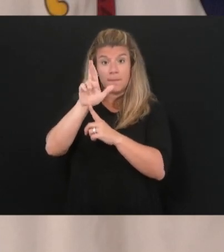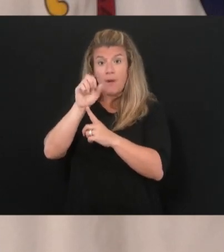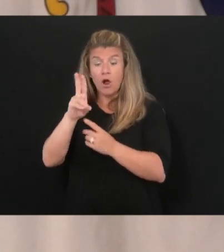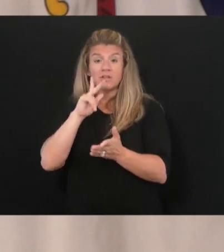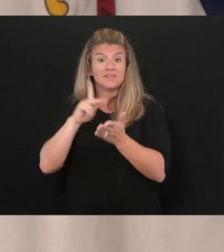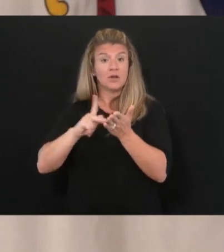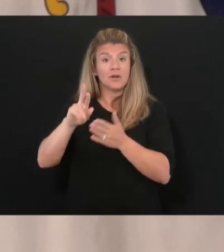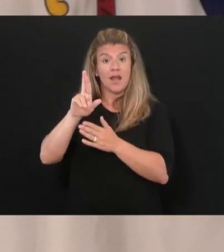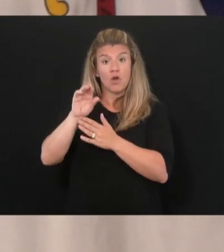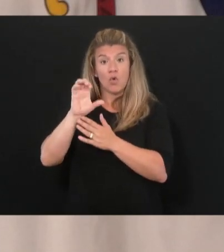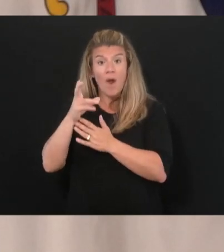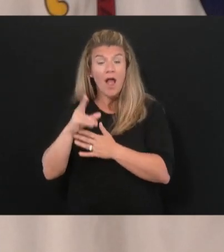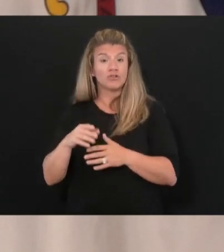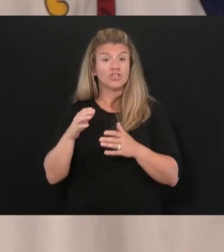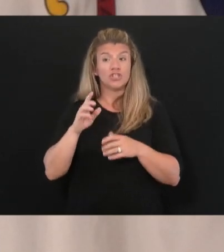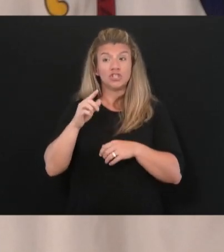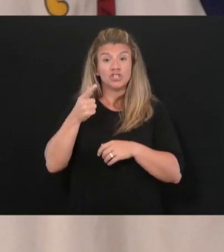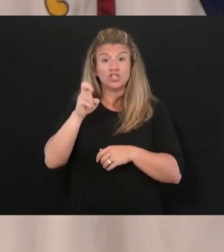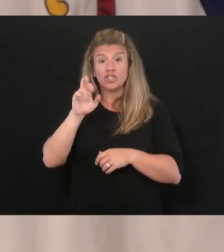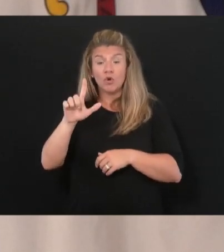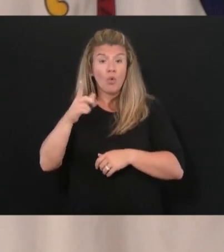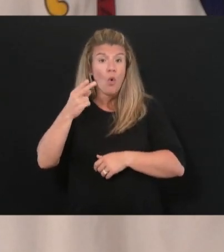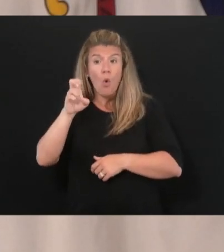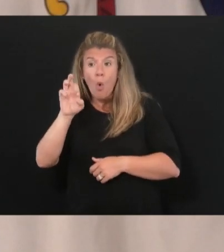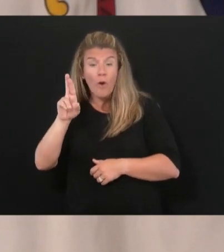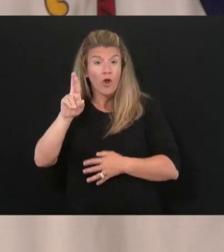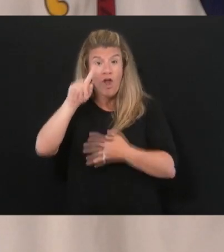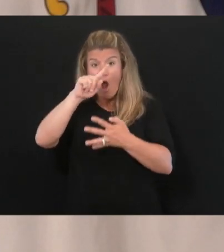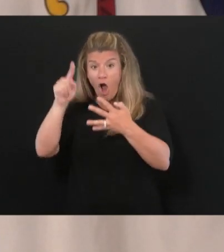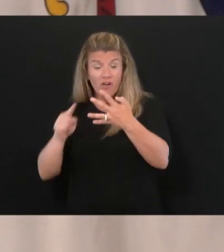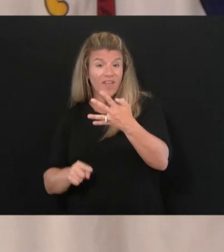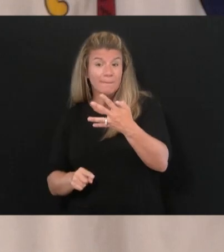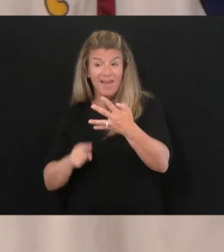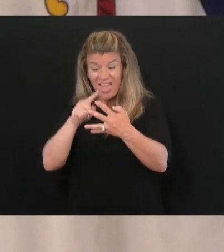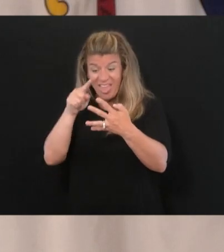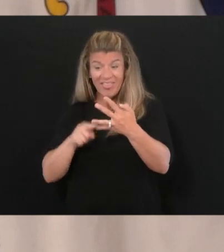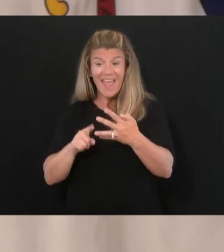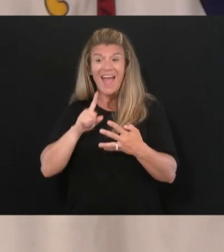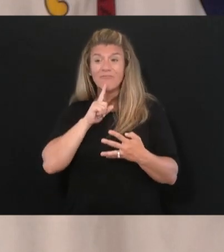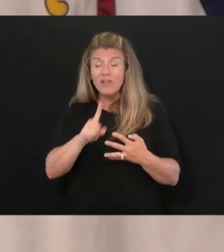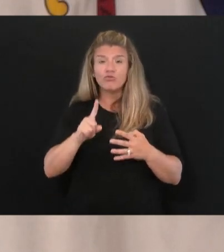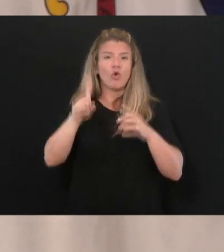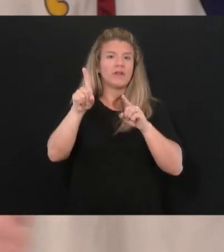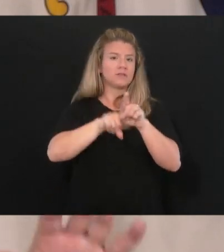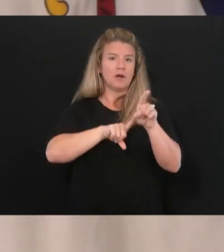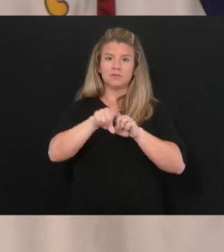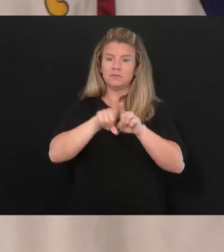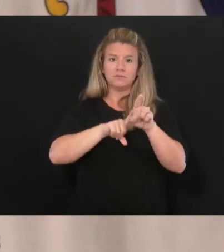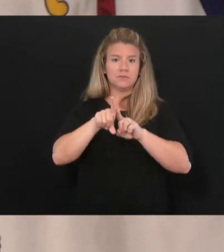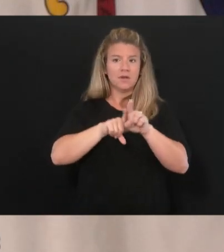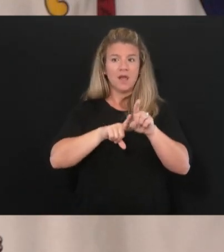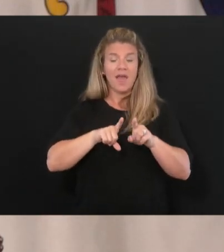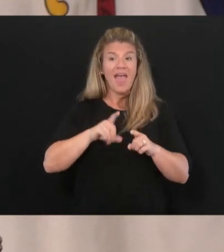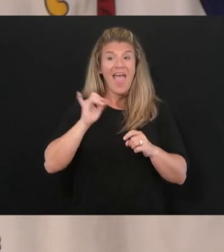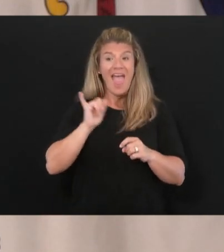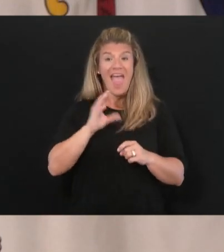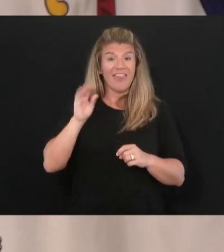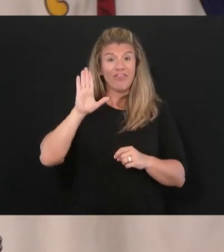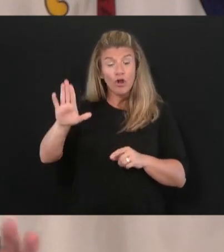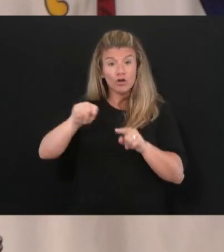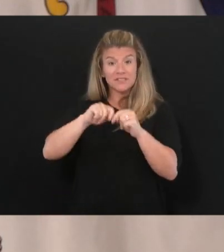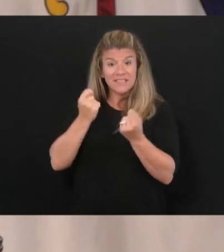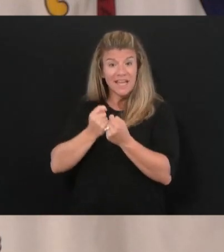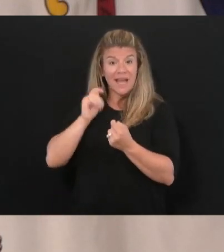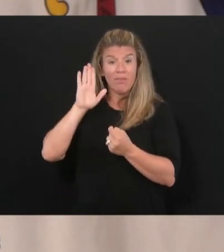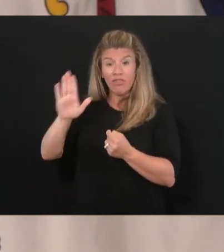Crouch, General Hoyer, and all those people, they have been superstars. But all the network around them, all the